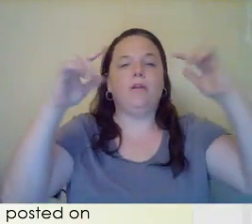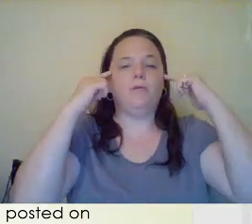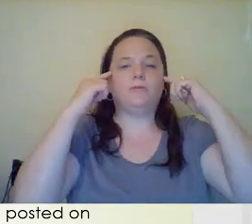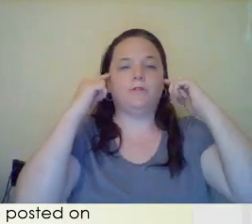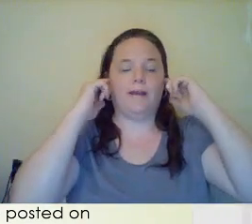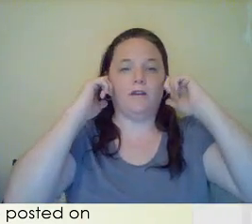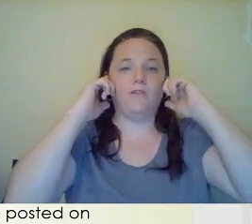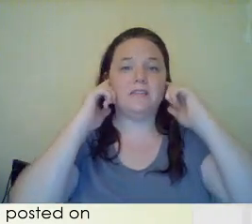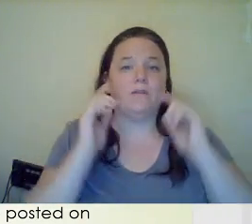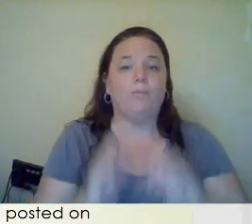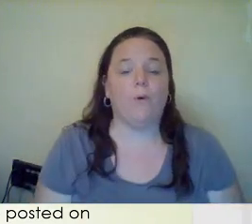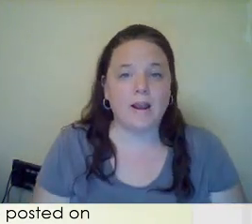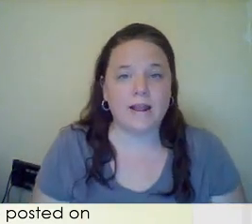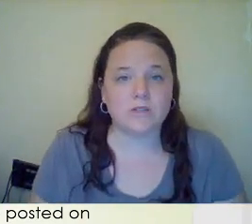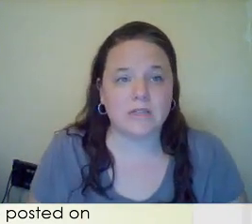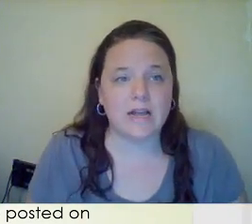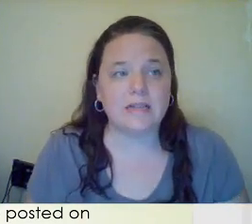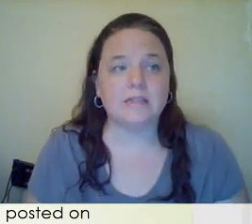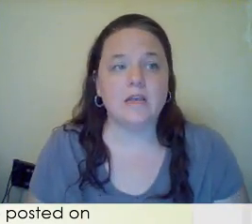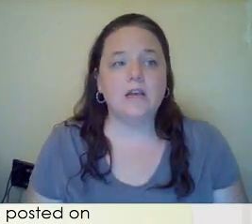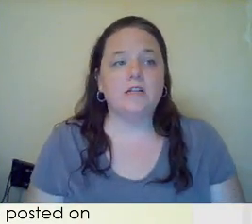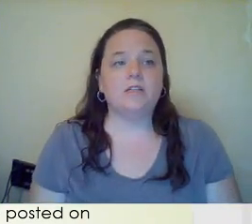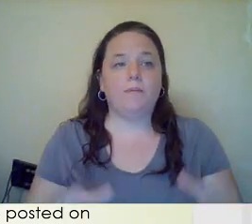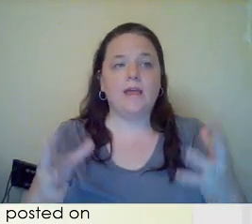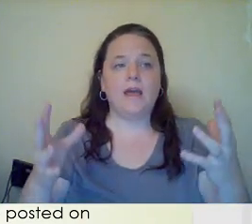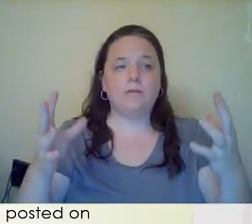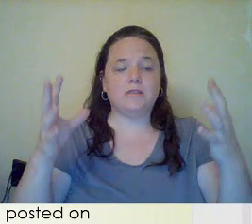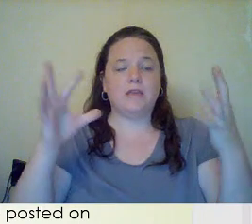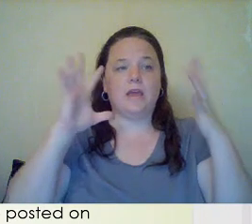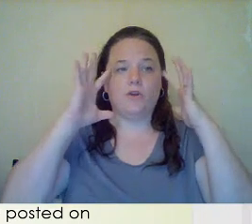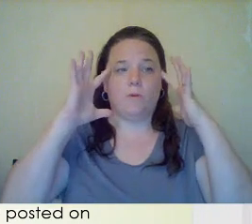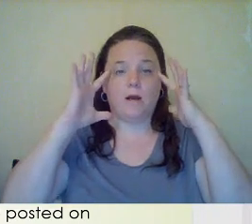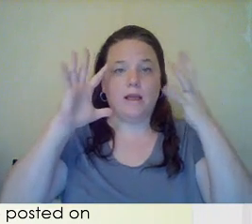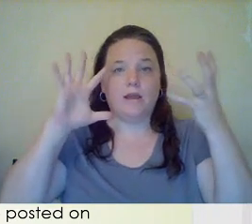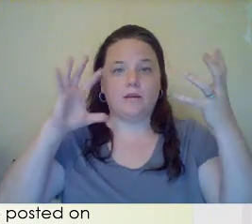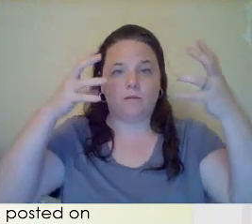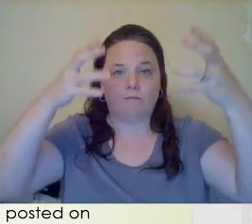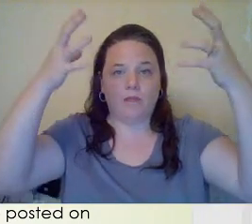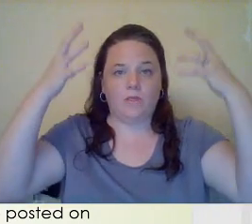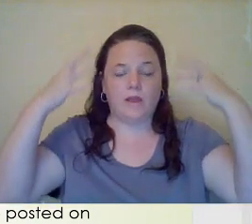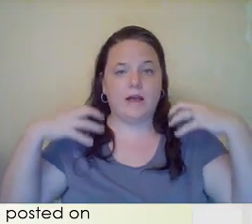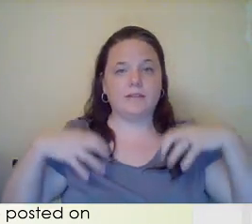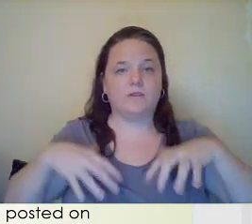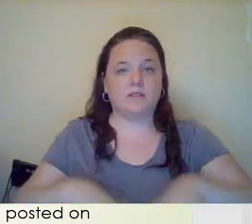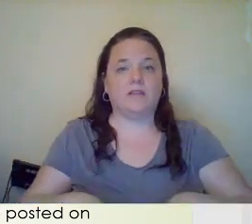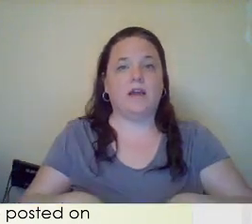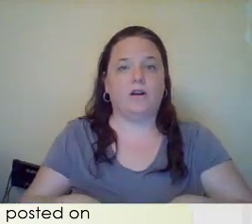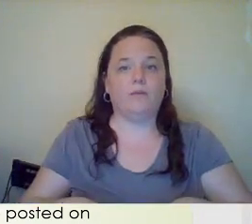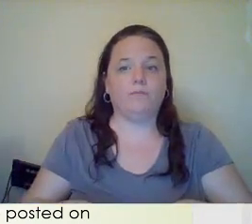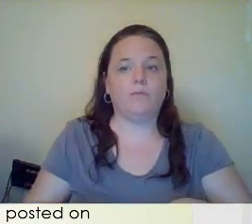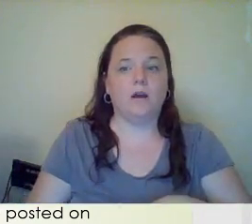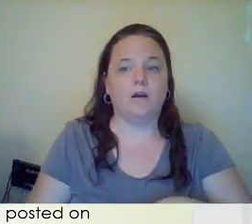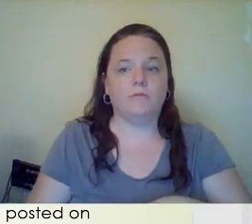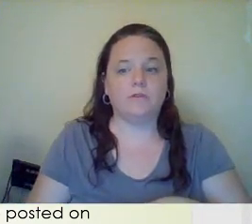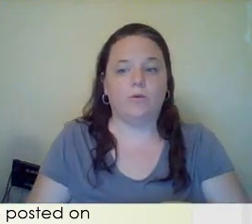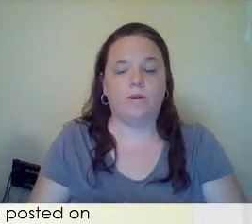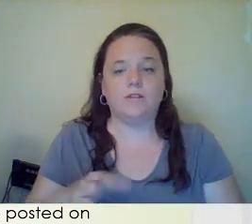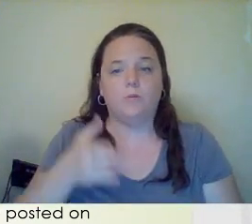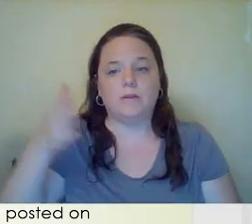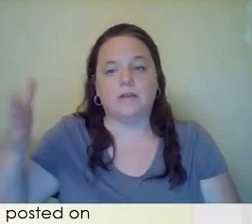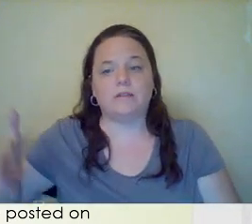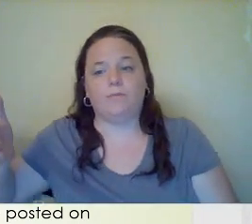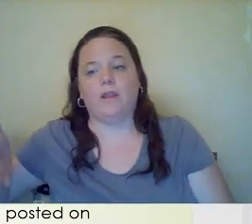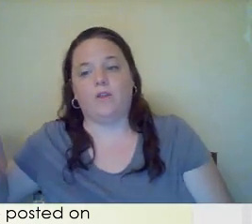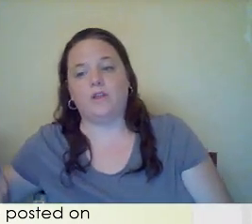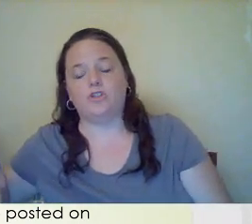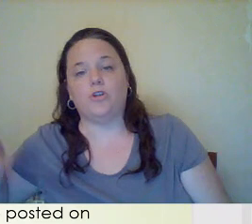of put it from his perspective. This is an important exercise to be able to get your mind in the eyes of the signer. So when